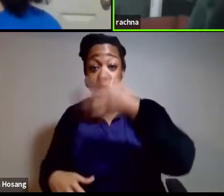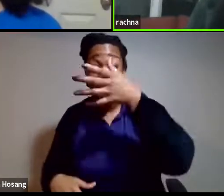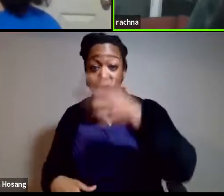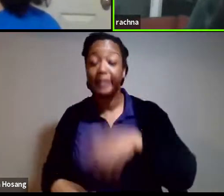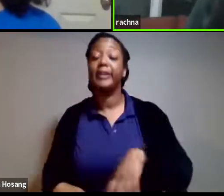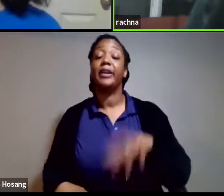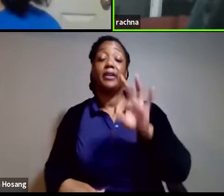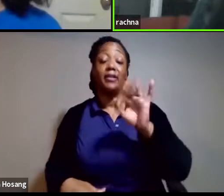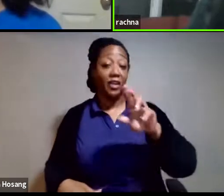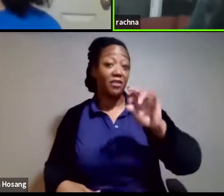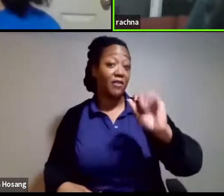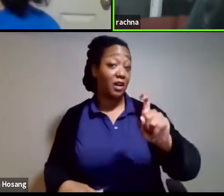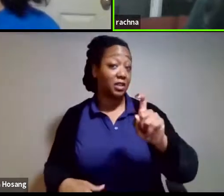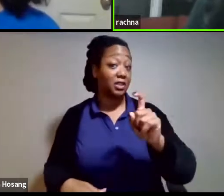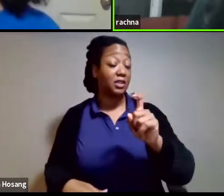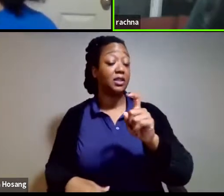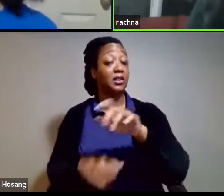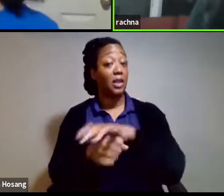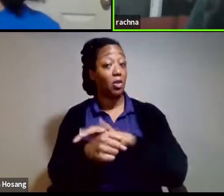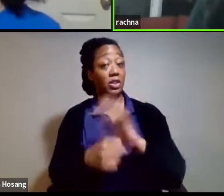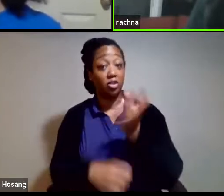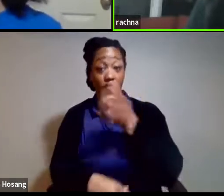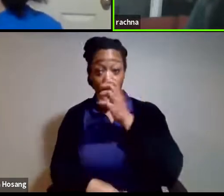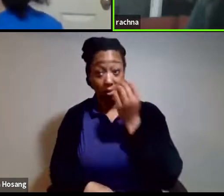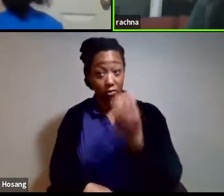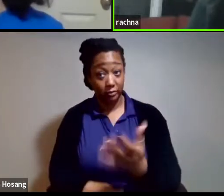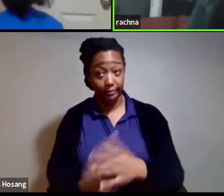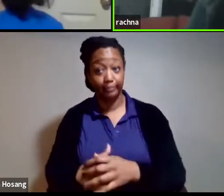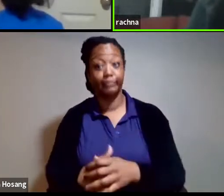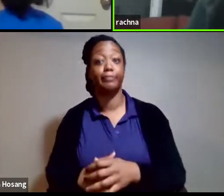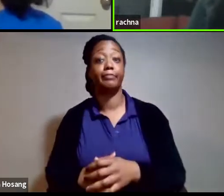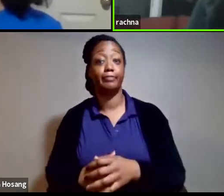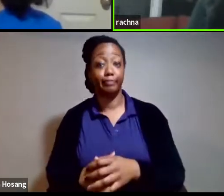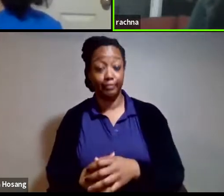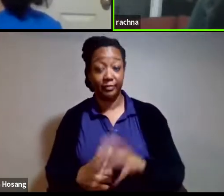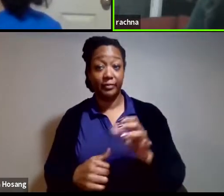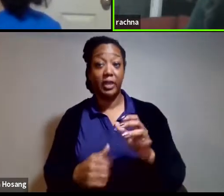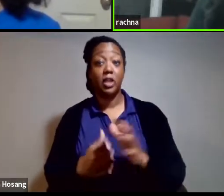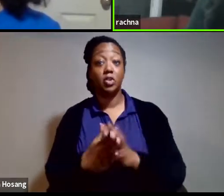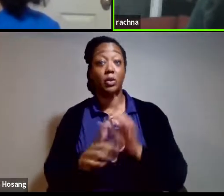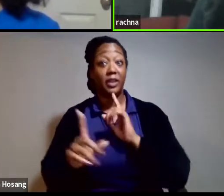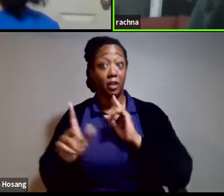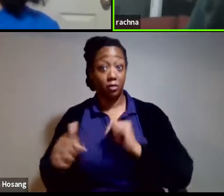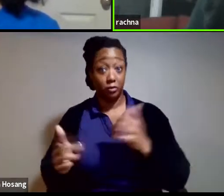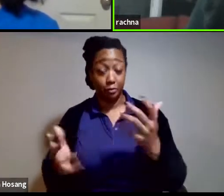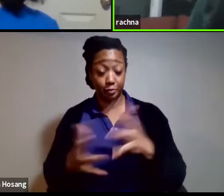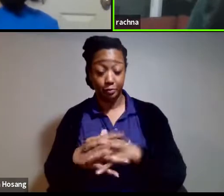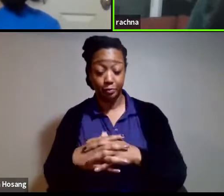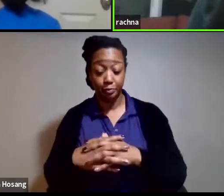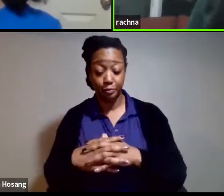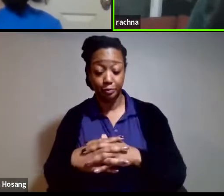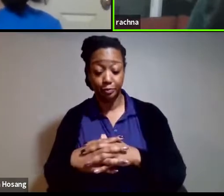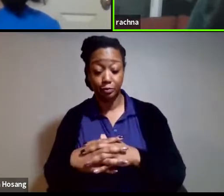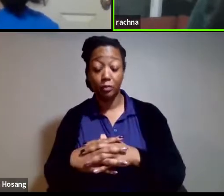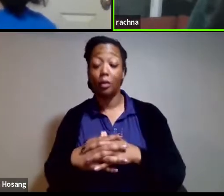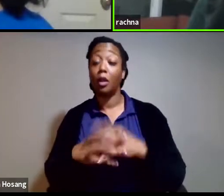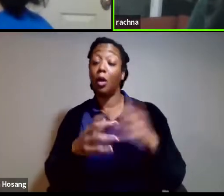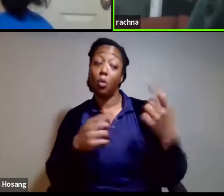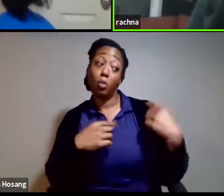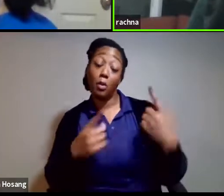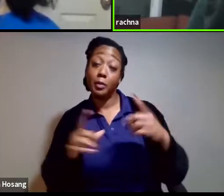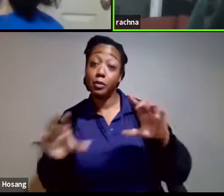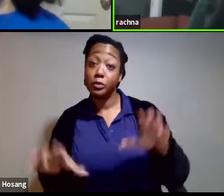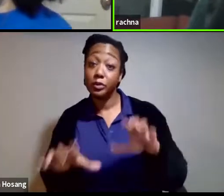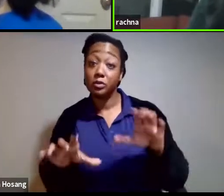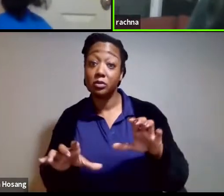County is very strict about that. So what we've been doing is we